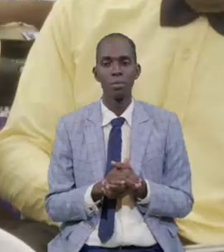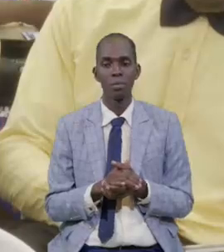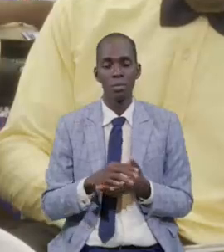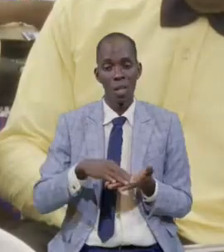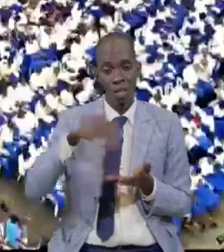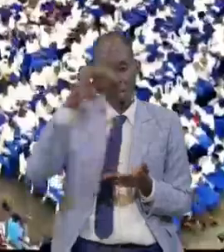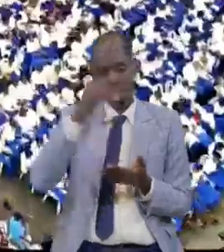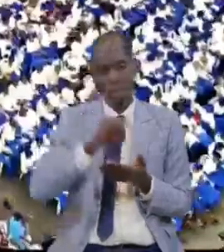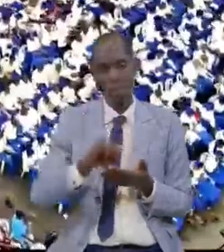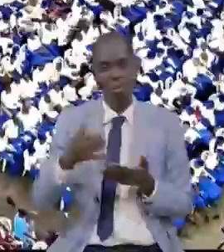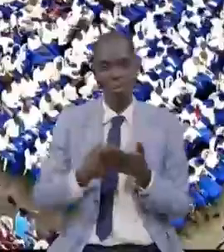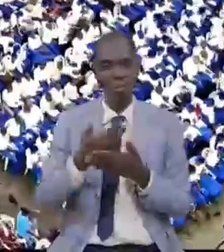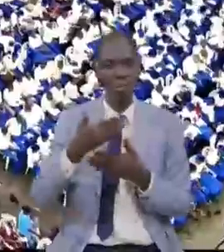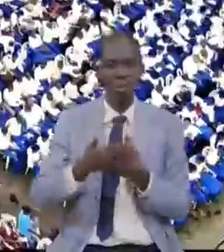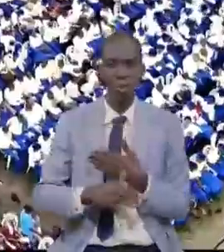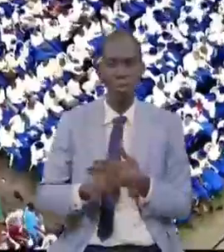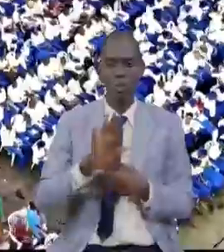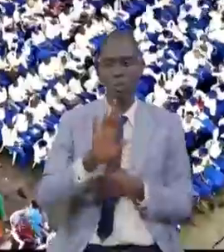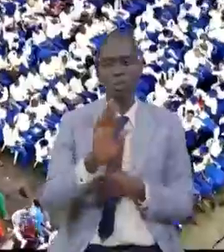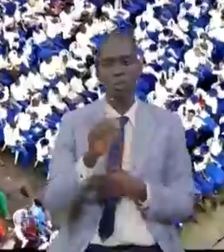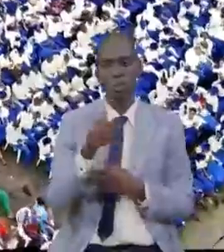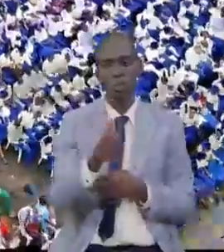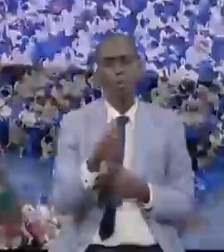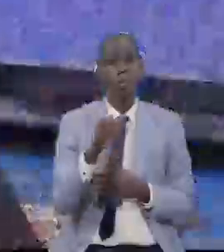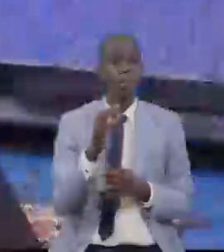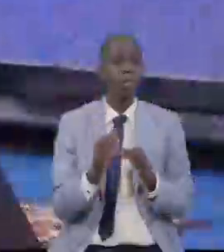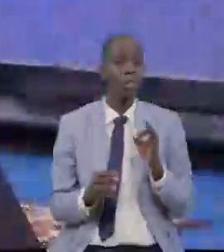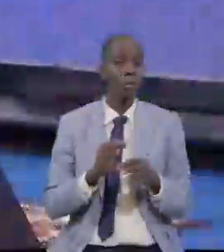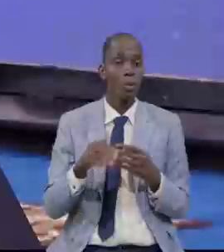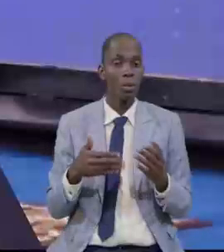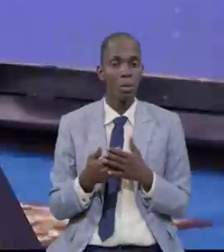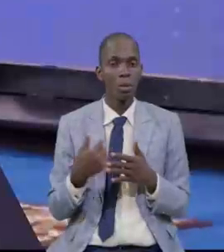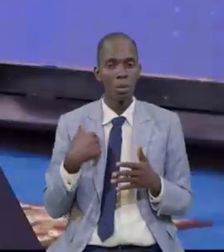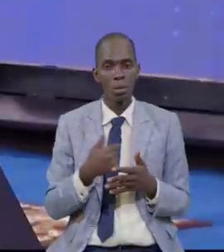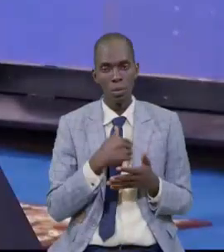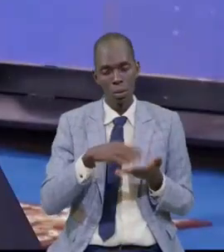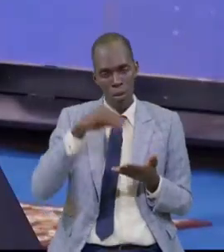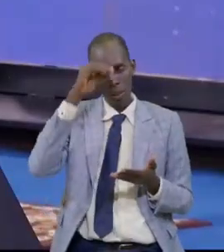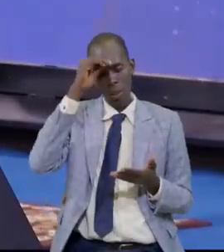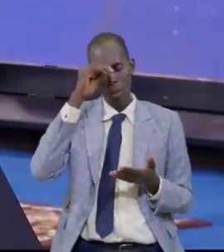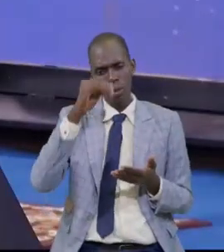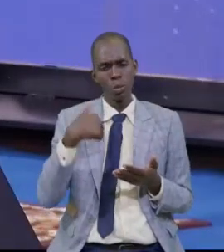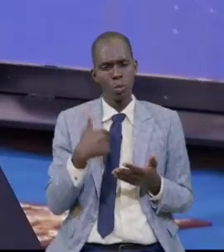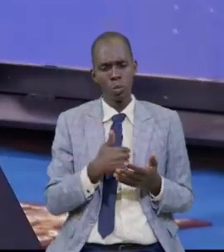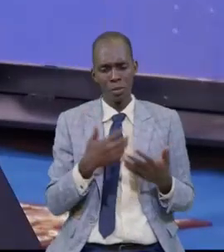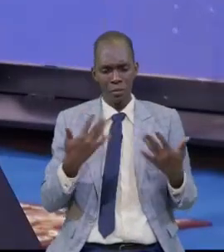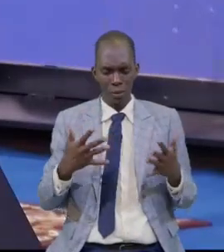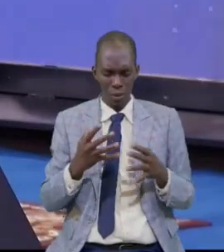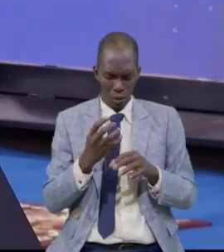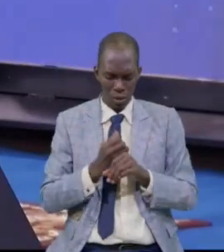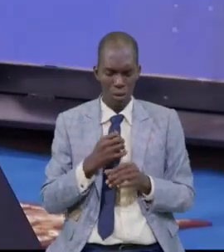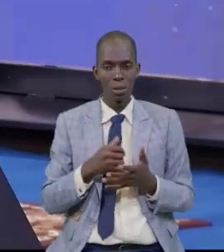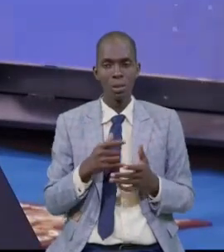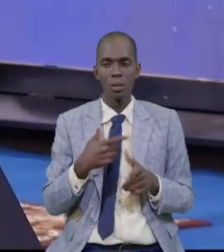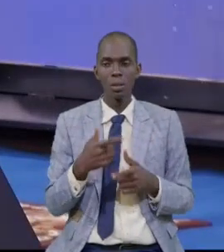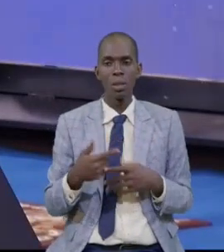Now, if all we learn is what we have already, we will not go beyond where we